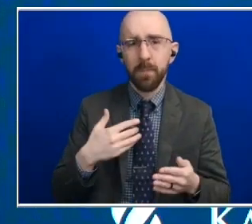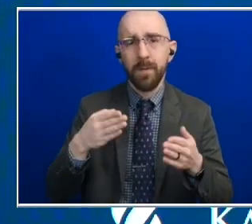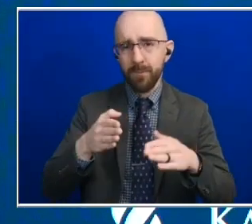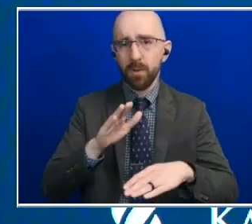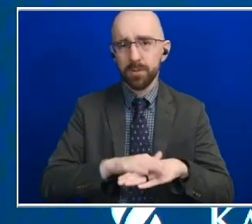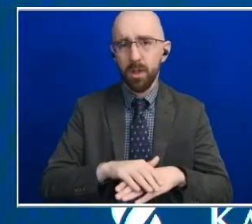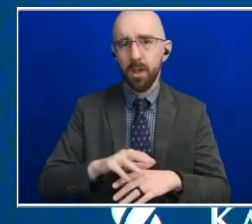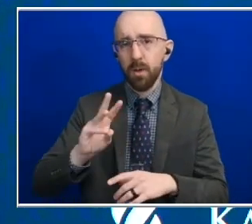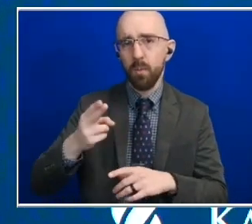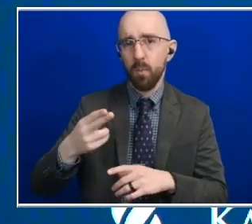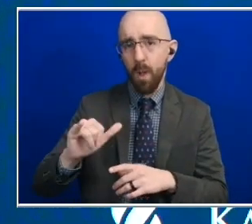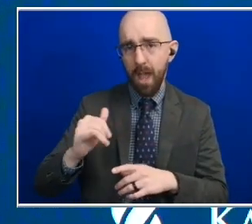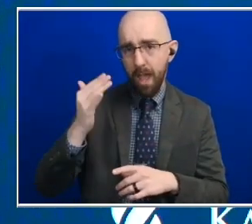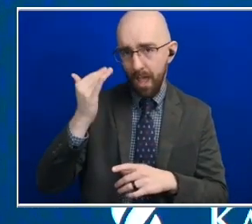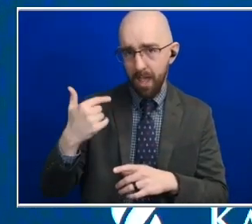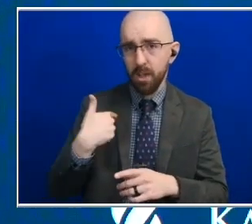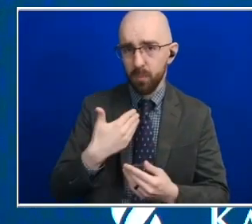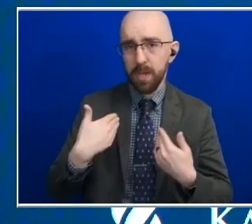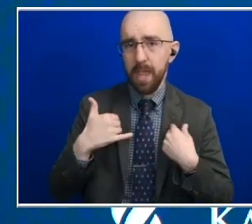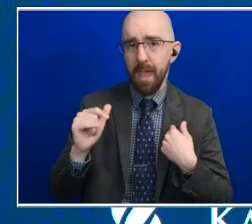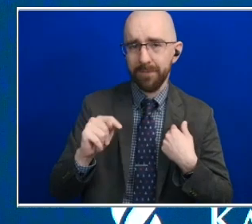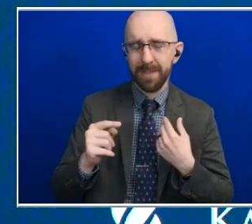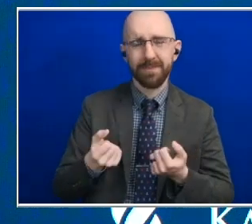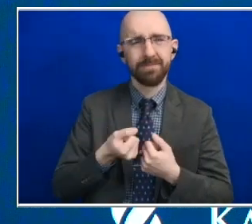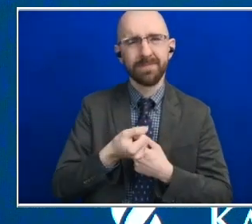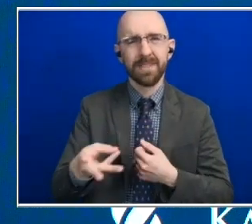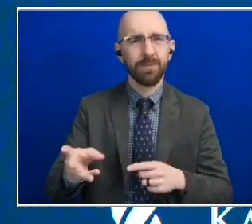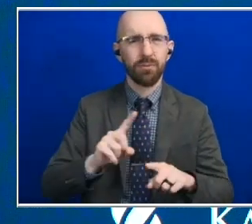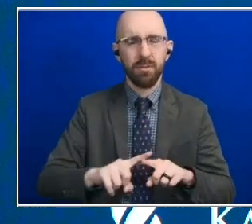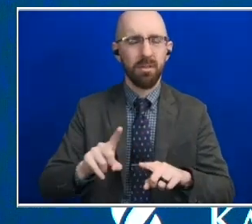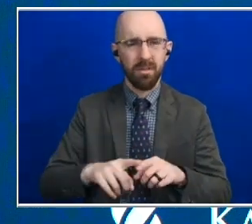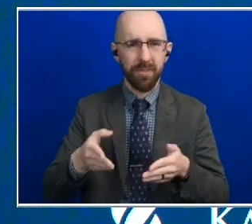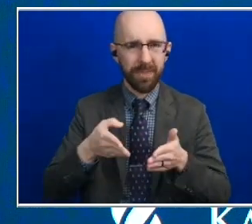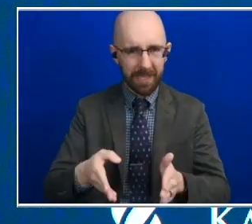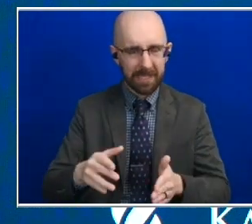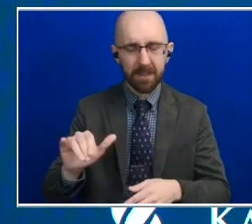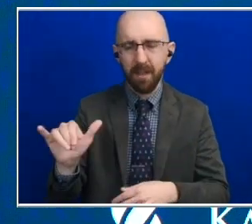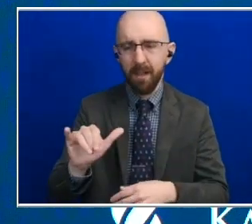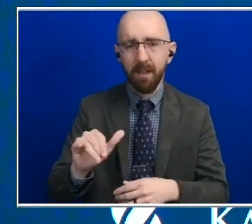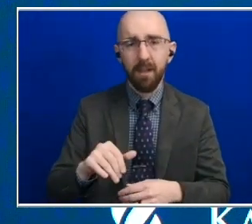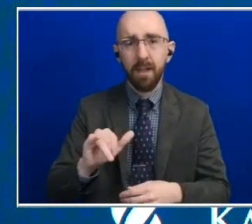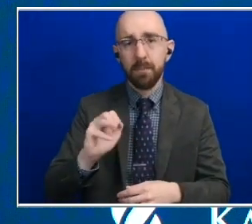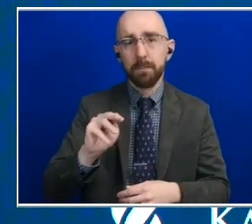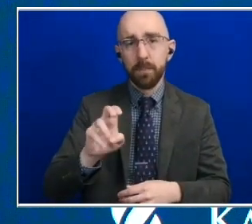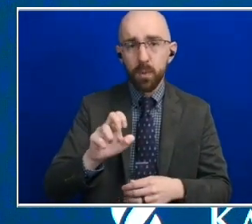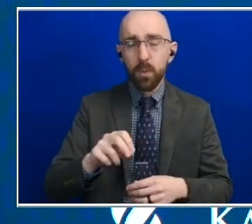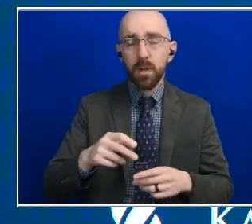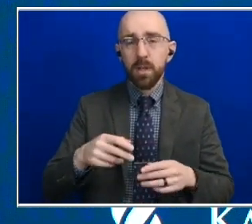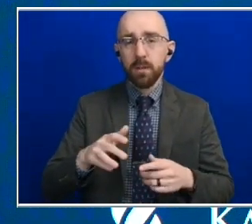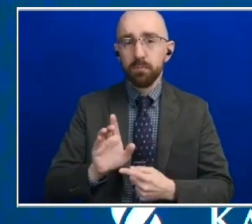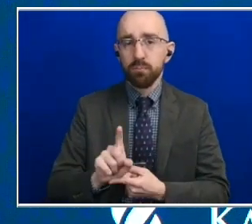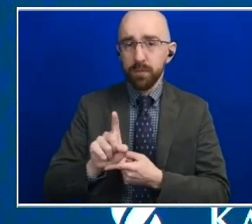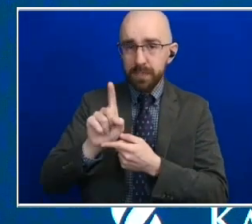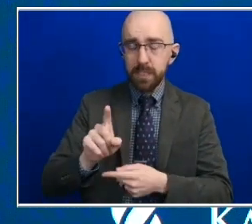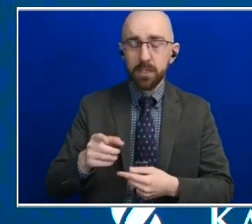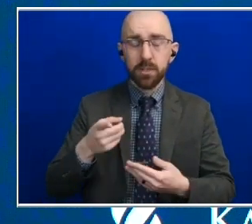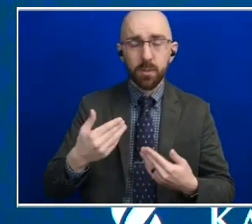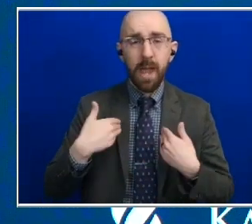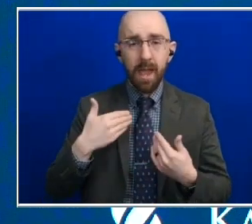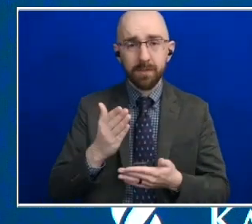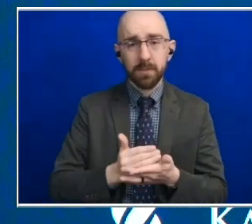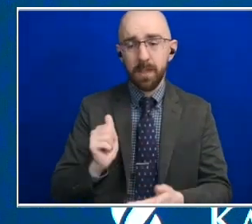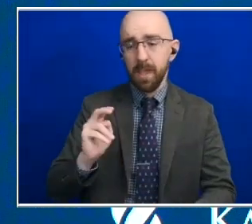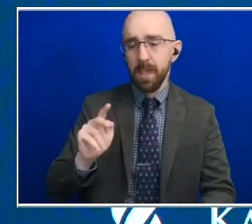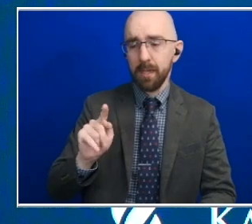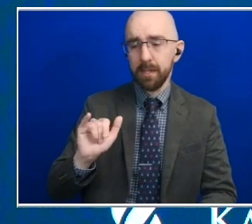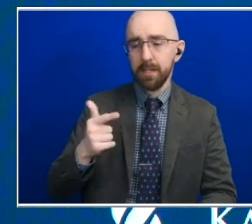it, and again, there have been multiple mechanisms. Is there some immune privileged site where you still have some antigen production or some